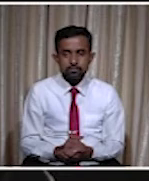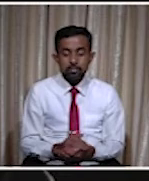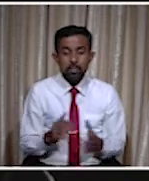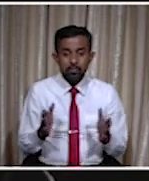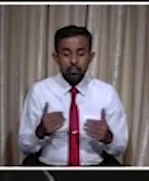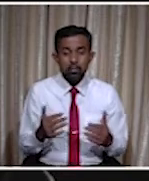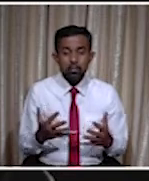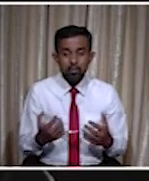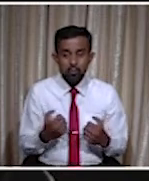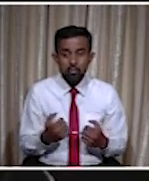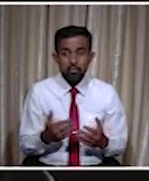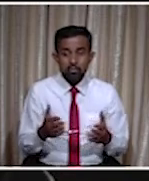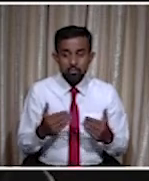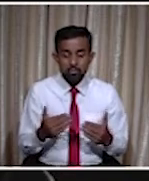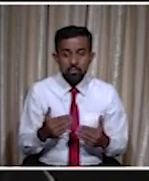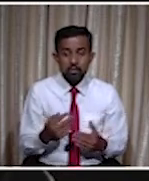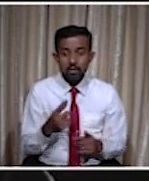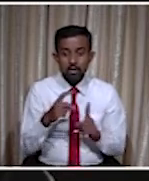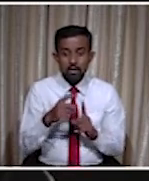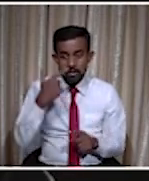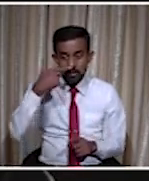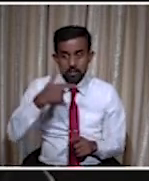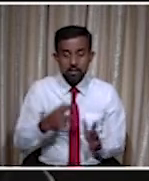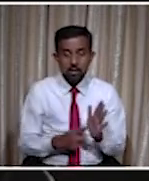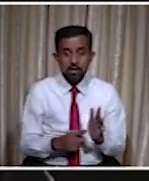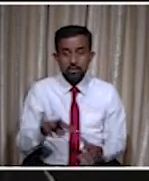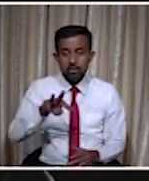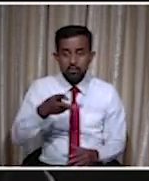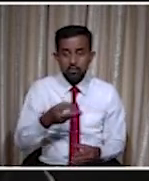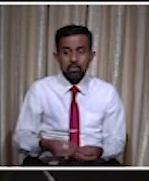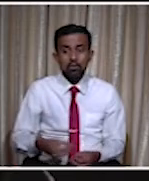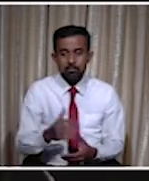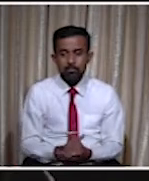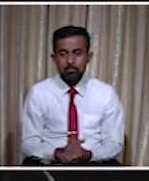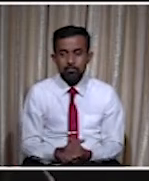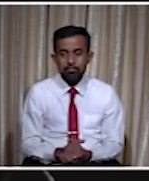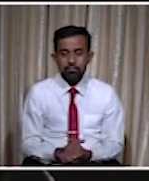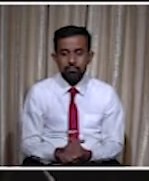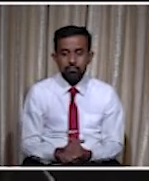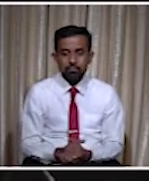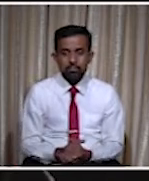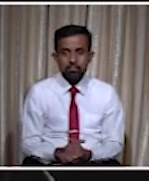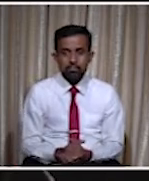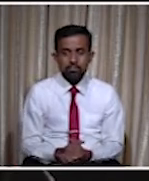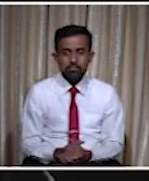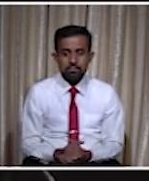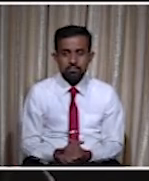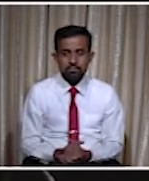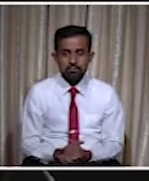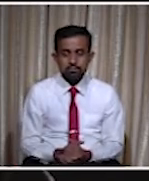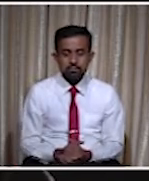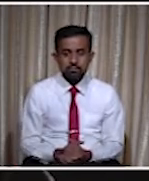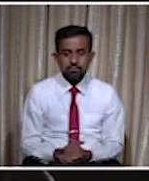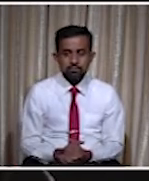that is necessary for harvesting, is to be supplied without any further delay. With that, I would also like to bring to the